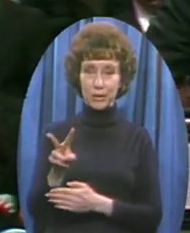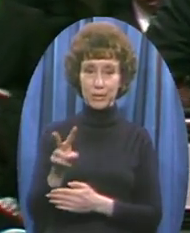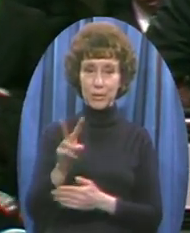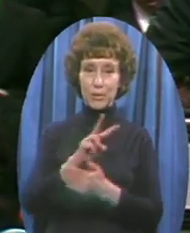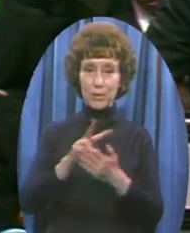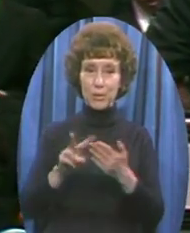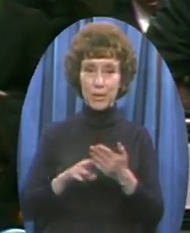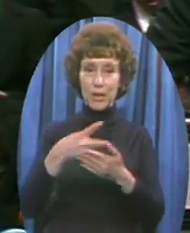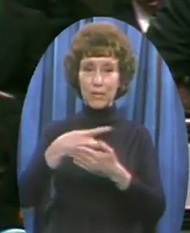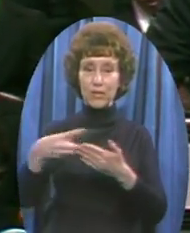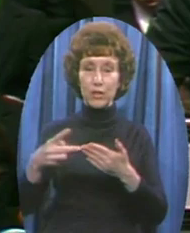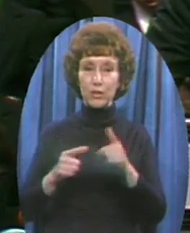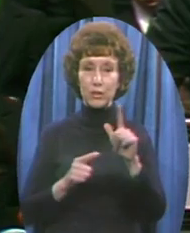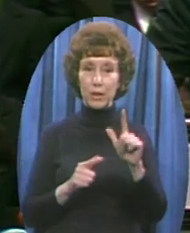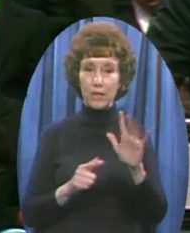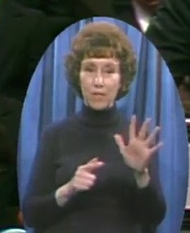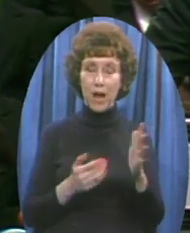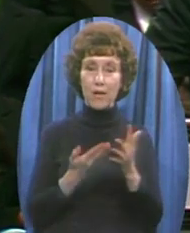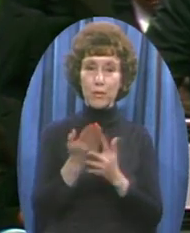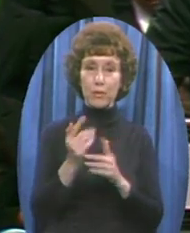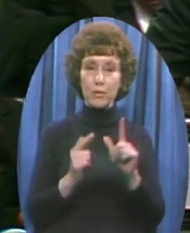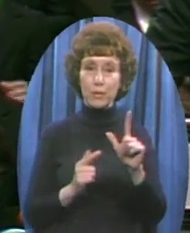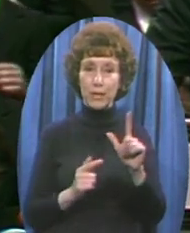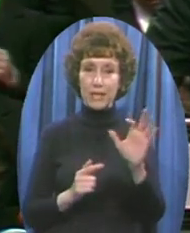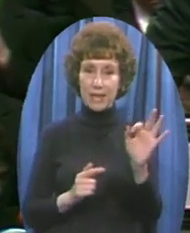reading verses 25 through 29,